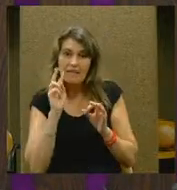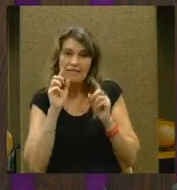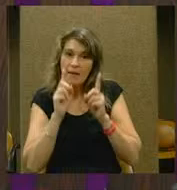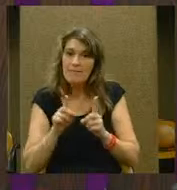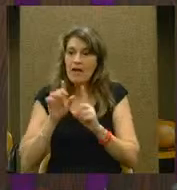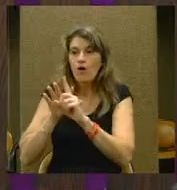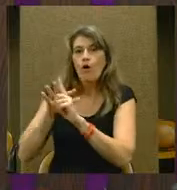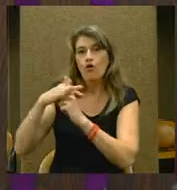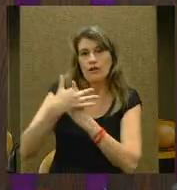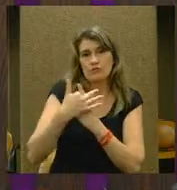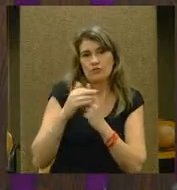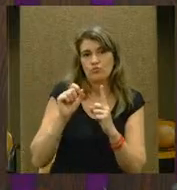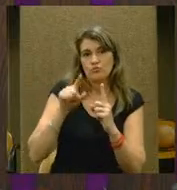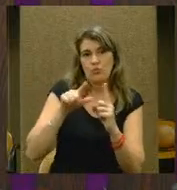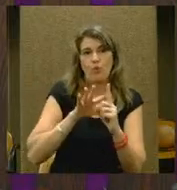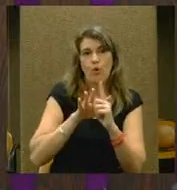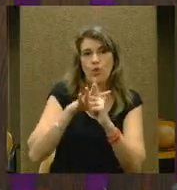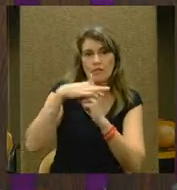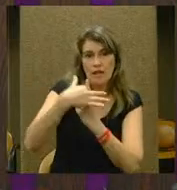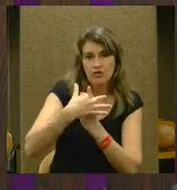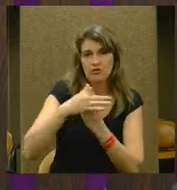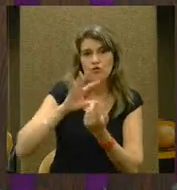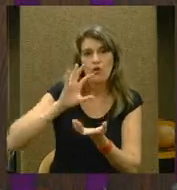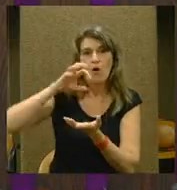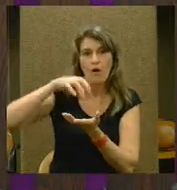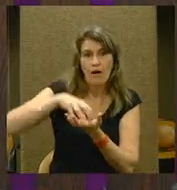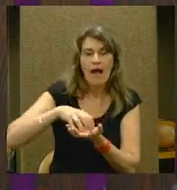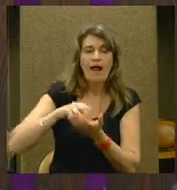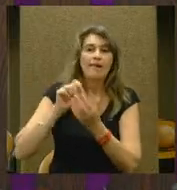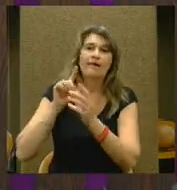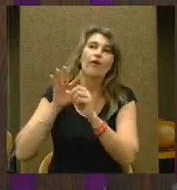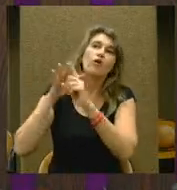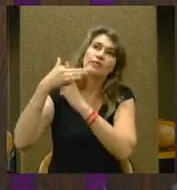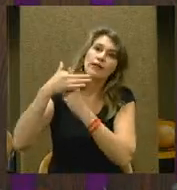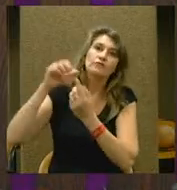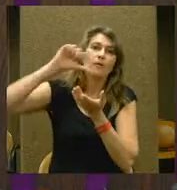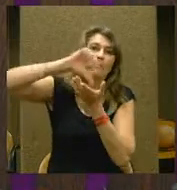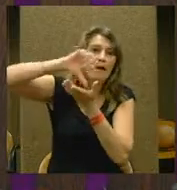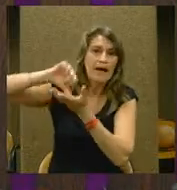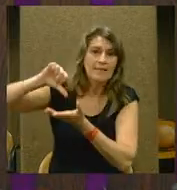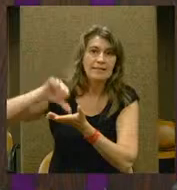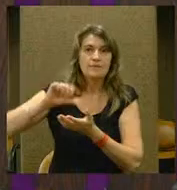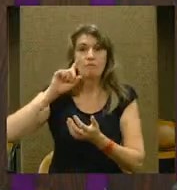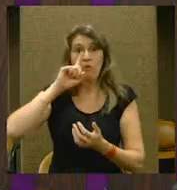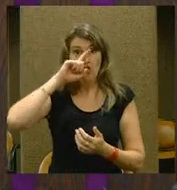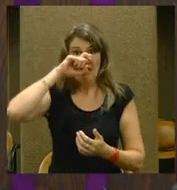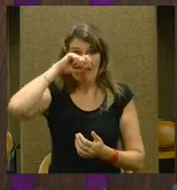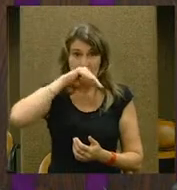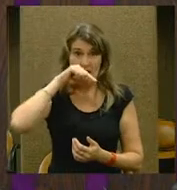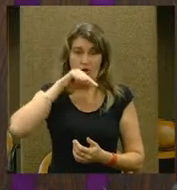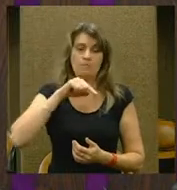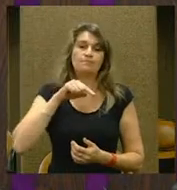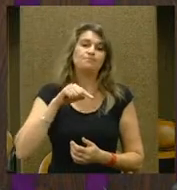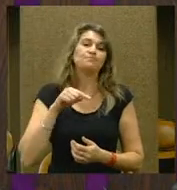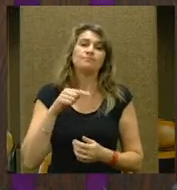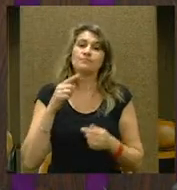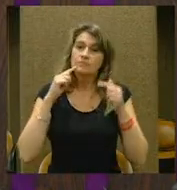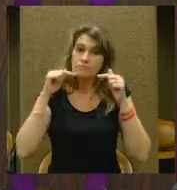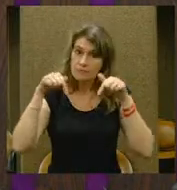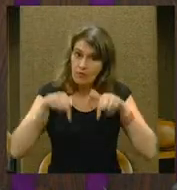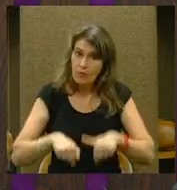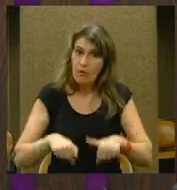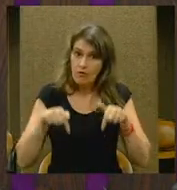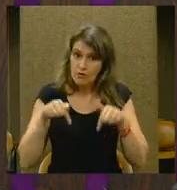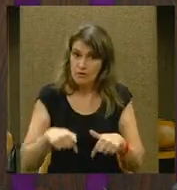think about the context, the local context, the country where we are in, the context of Montevideo, where we